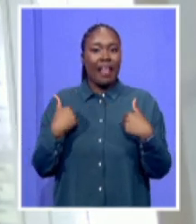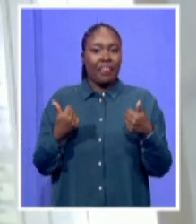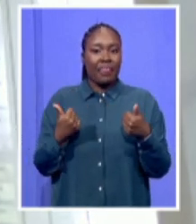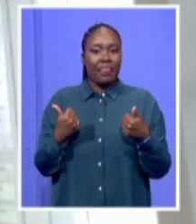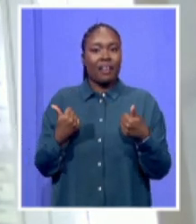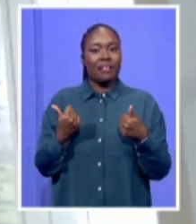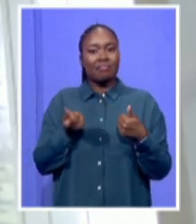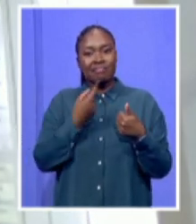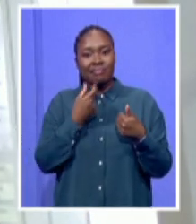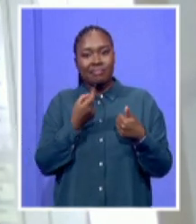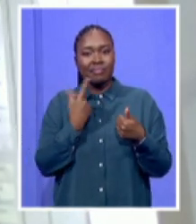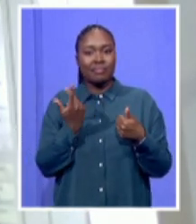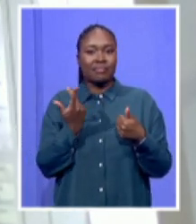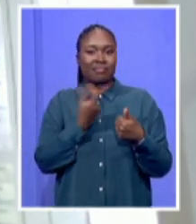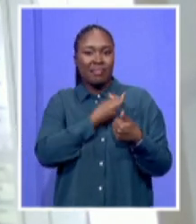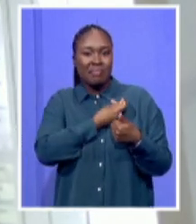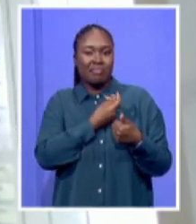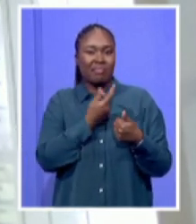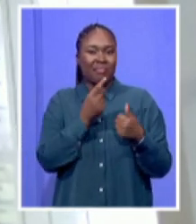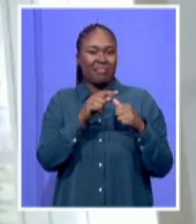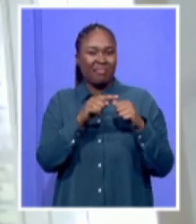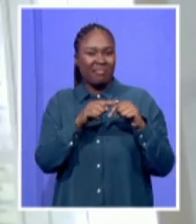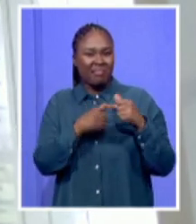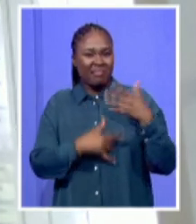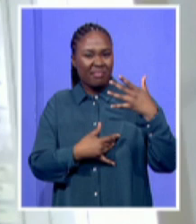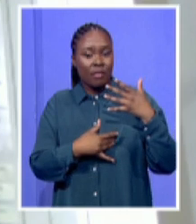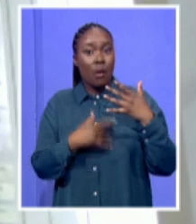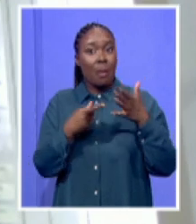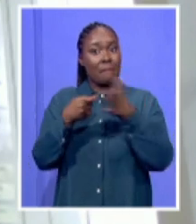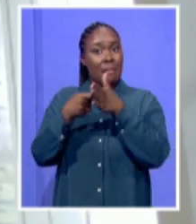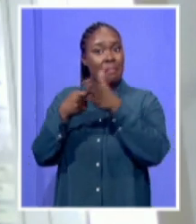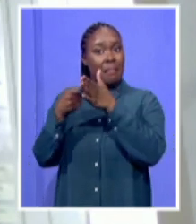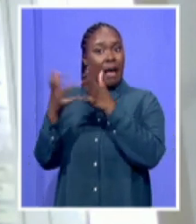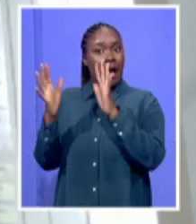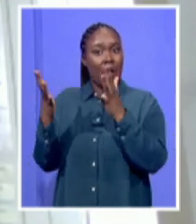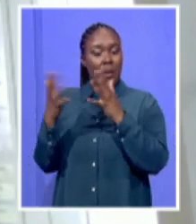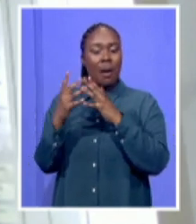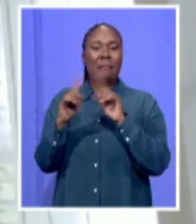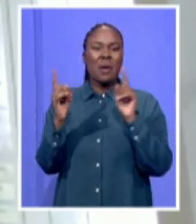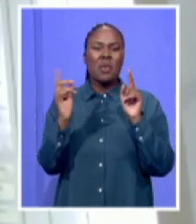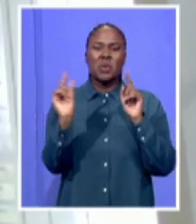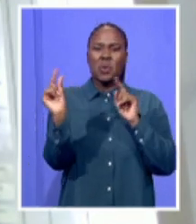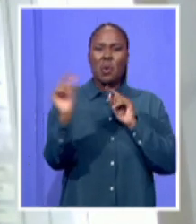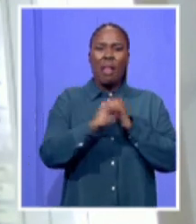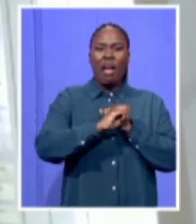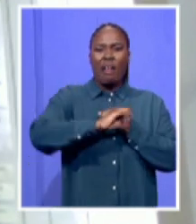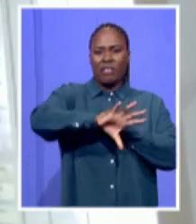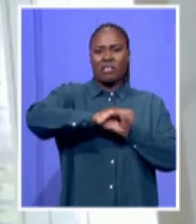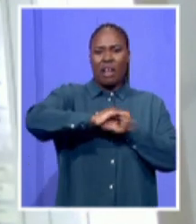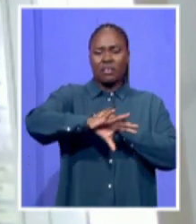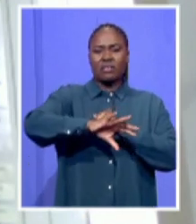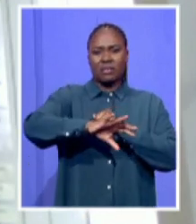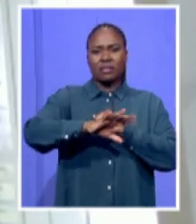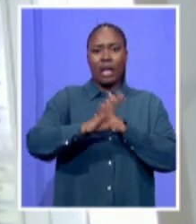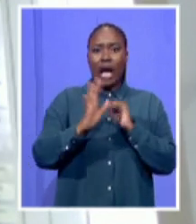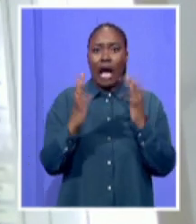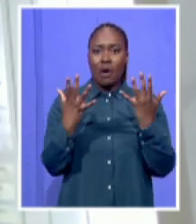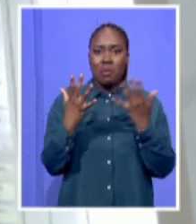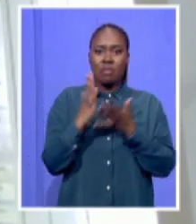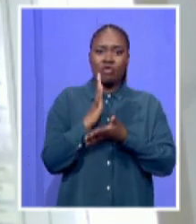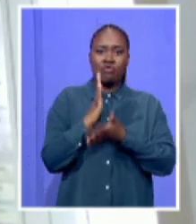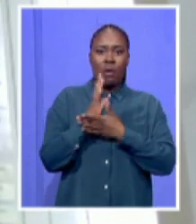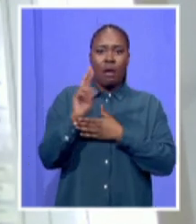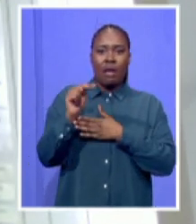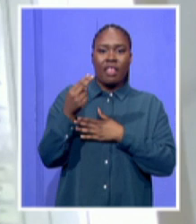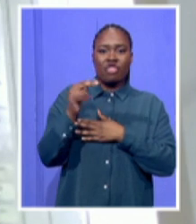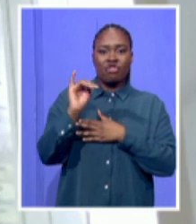But we should shortly see the advertisement of posts to strengthen the unit in the National Department of